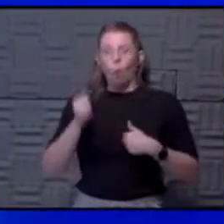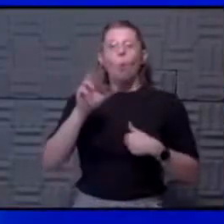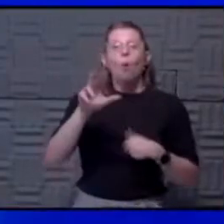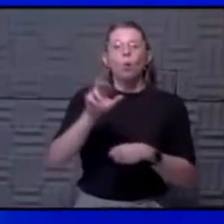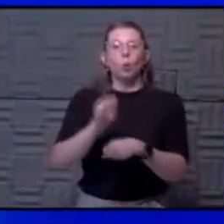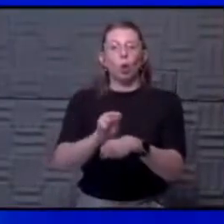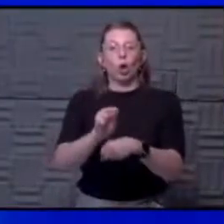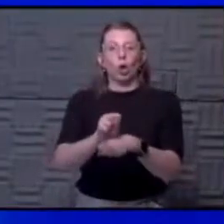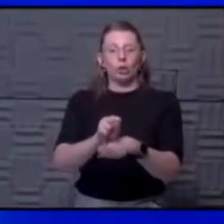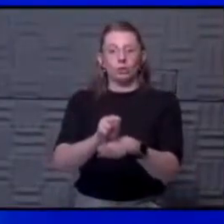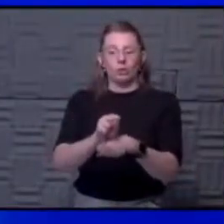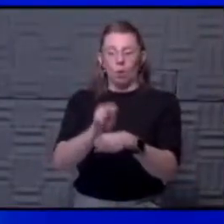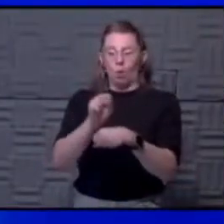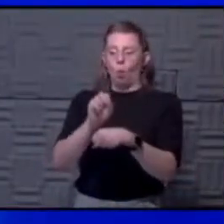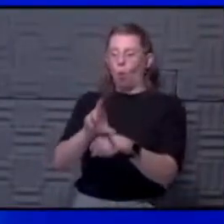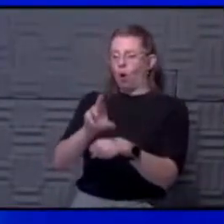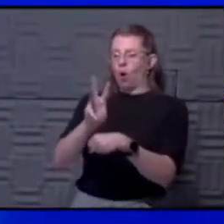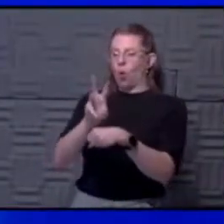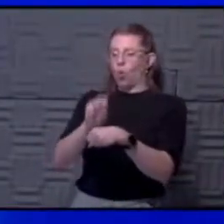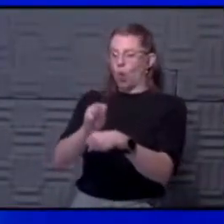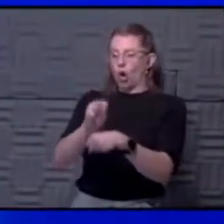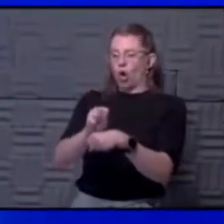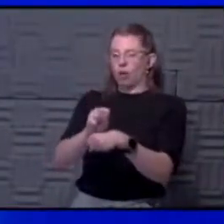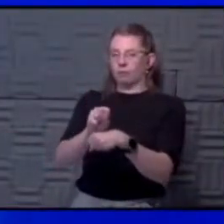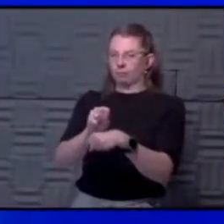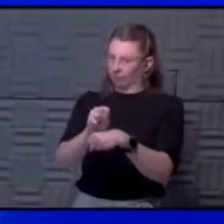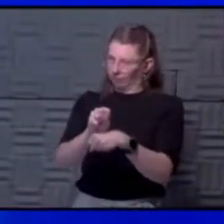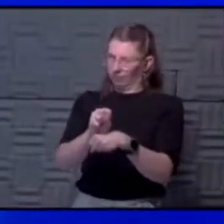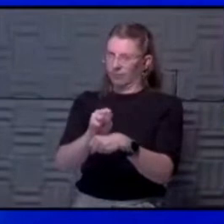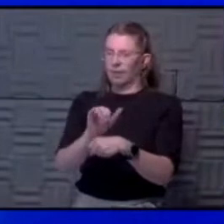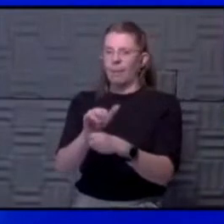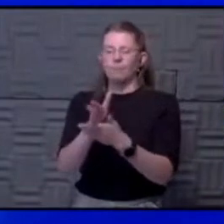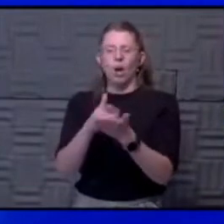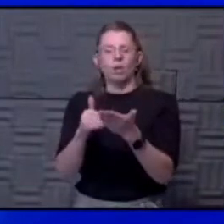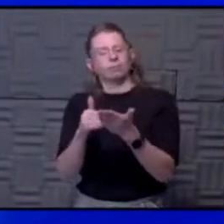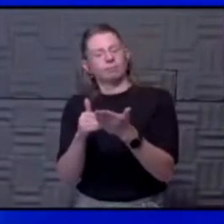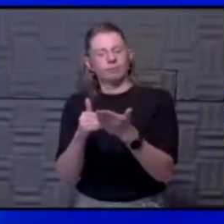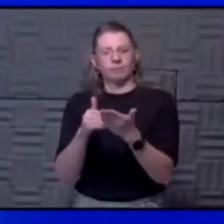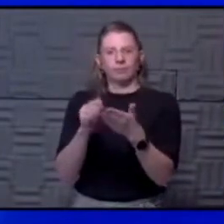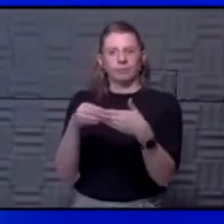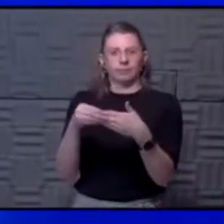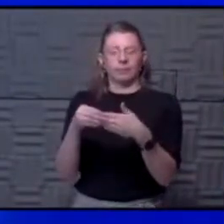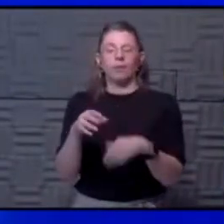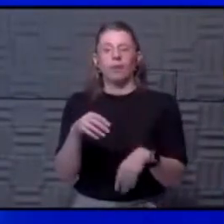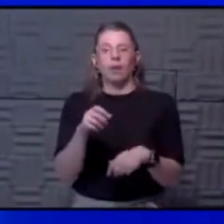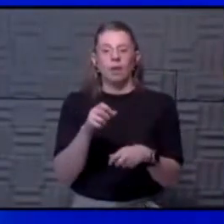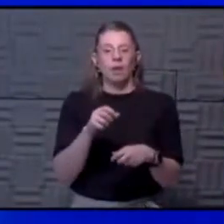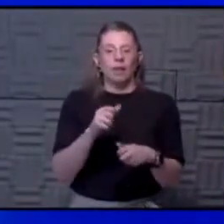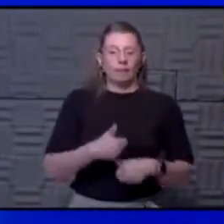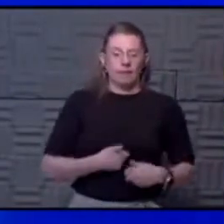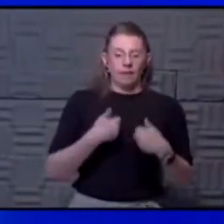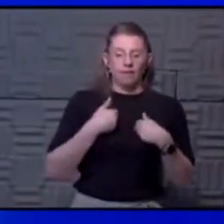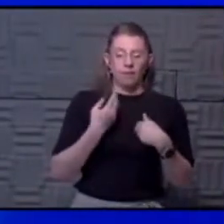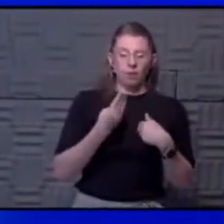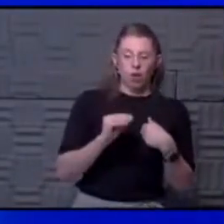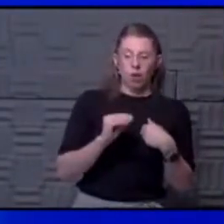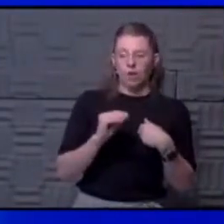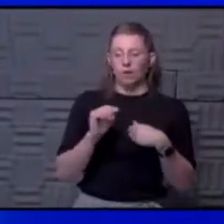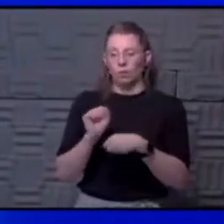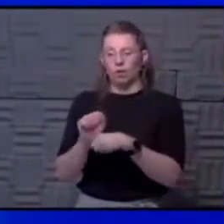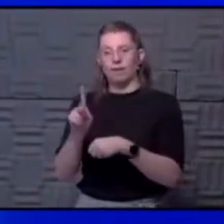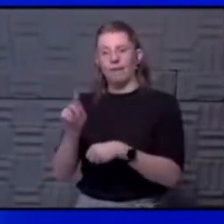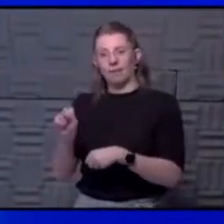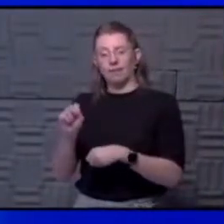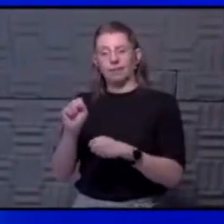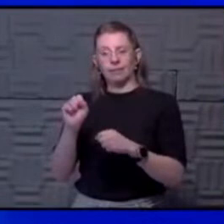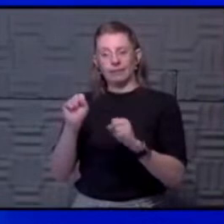that or work becomes pretty operational in the statement. And it means if you live in Missouri and work in Kansas or vice versa, you can get a vaccine in that